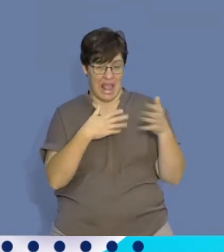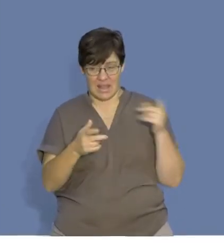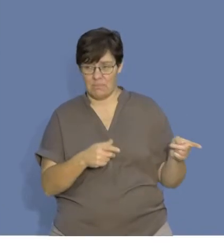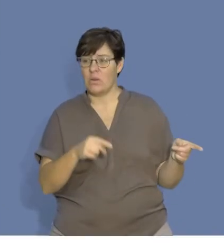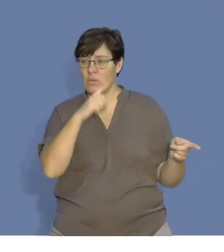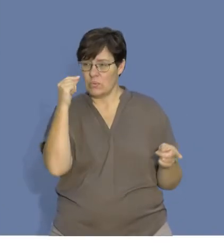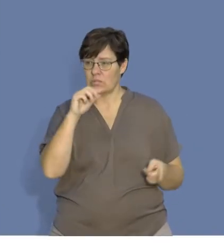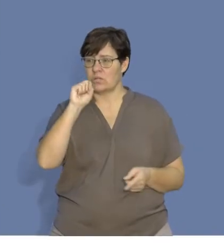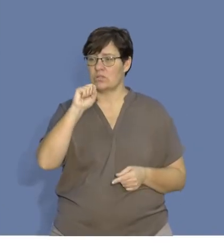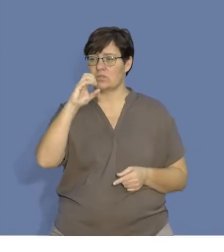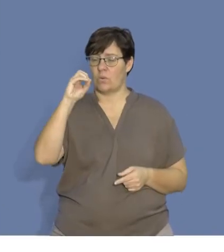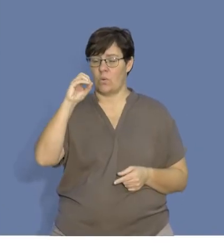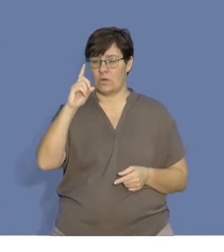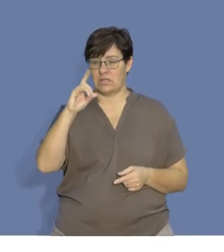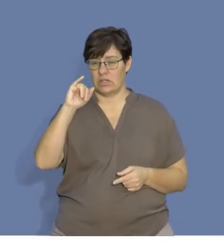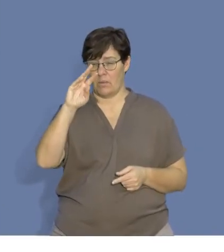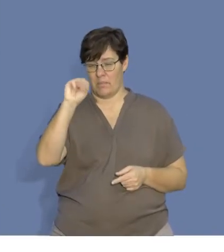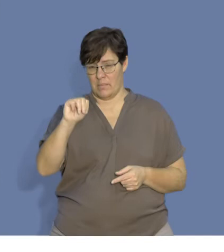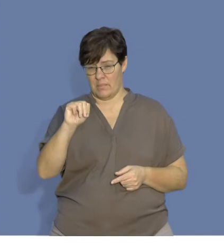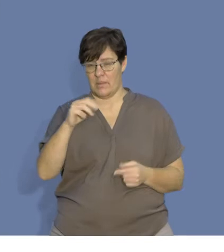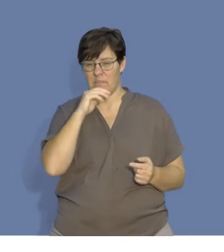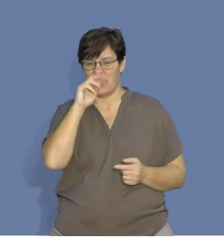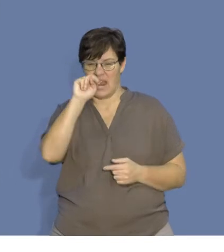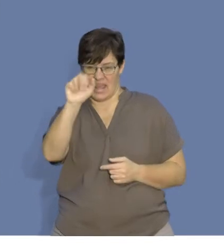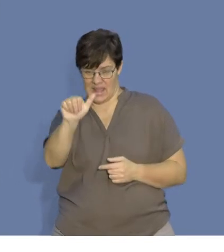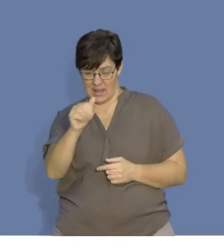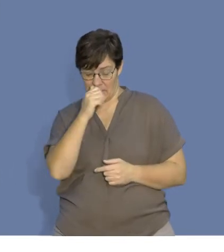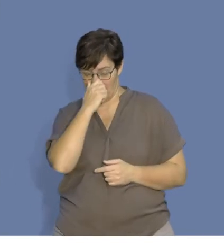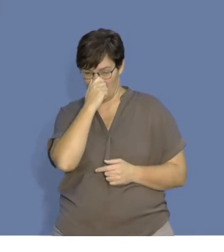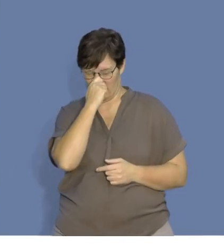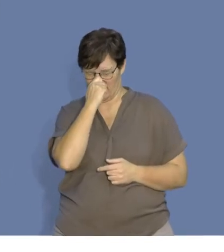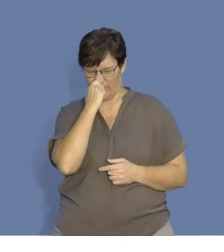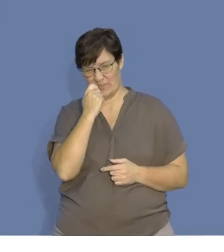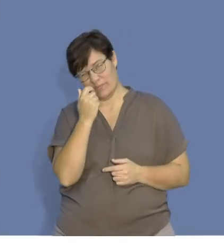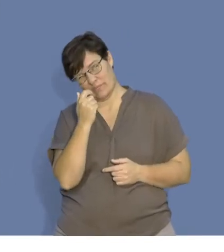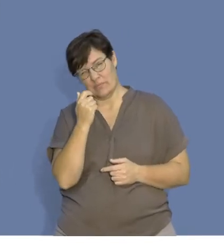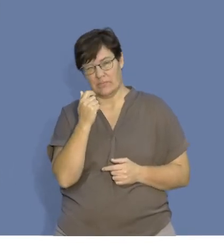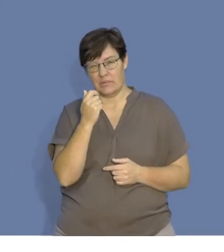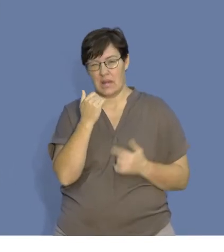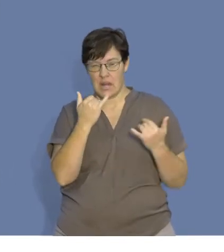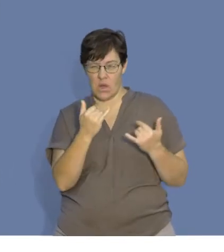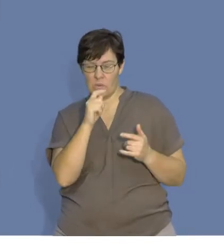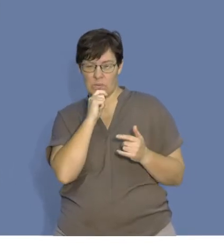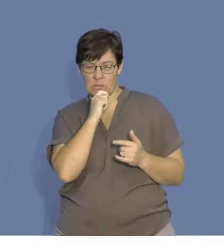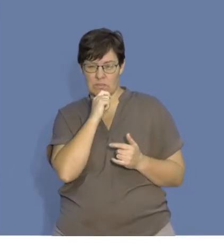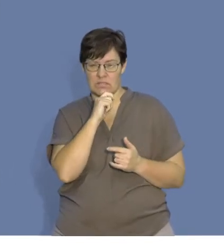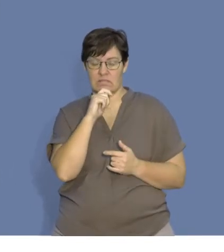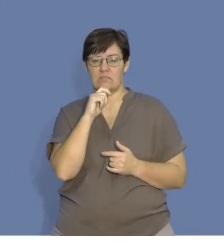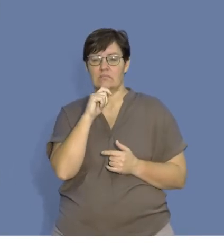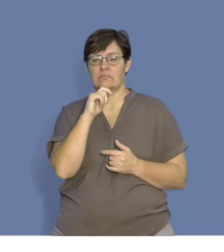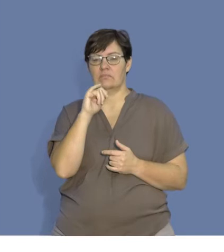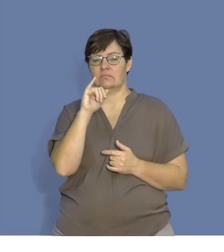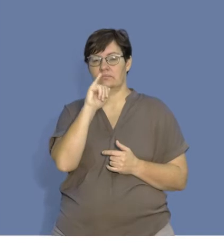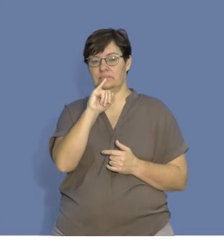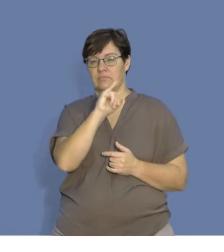sodium. So let's stop it. Let's go to zinc. And I'm going to start